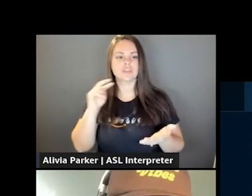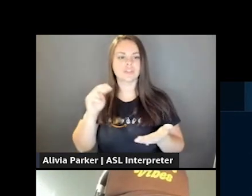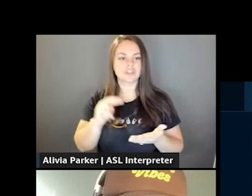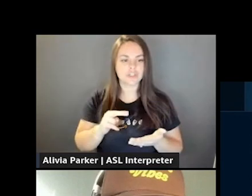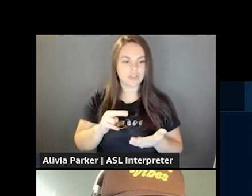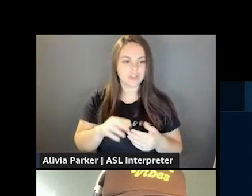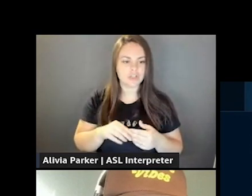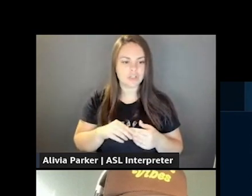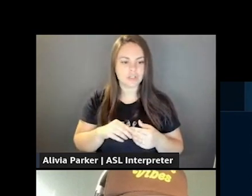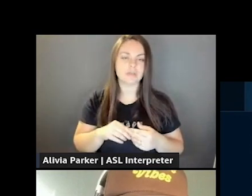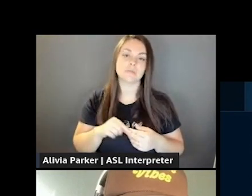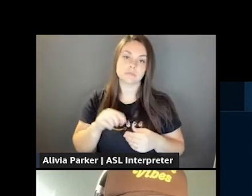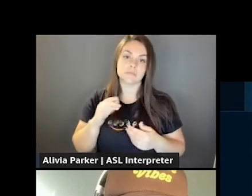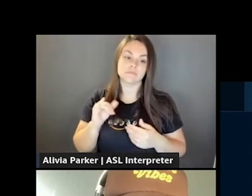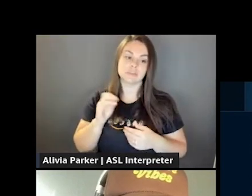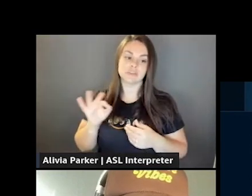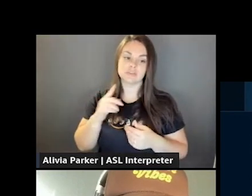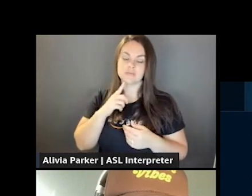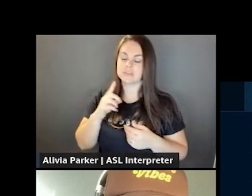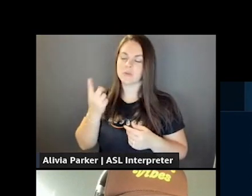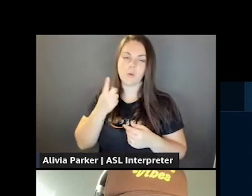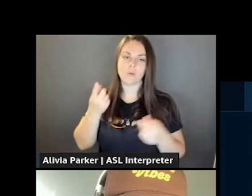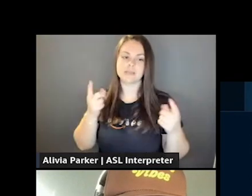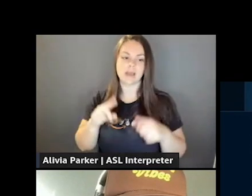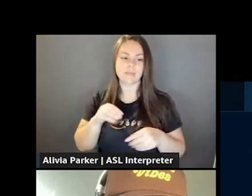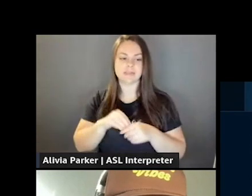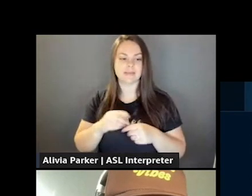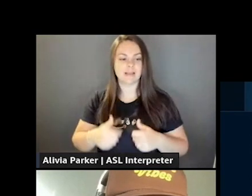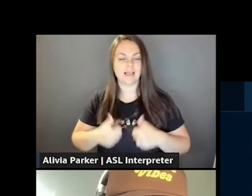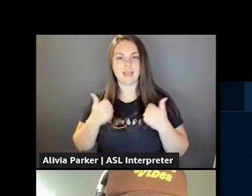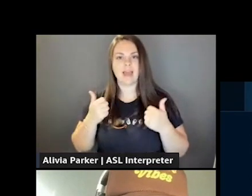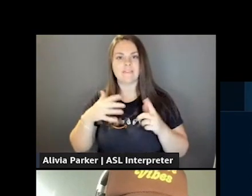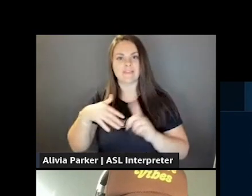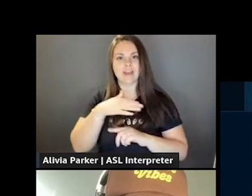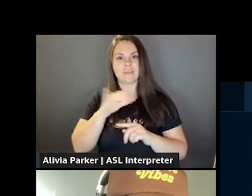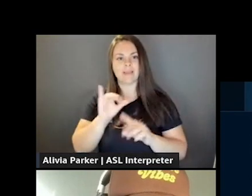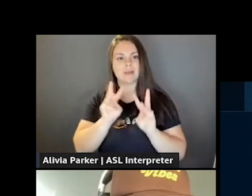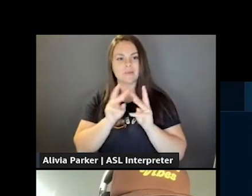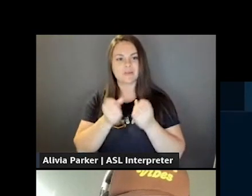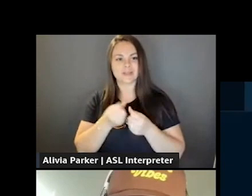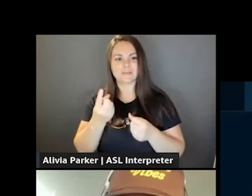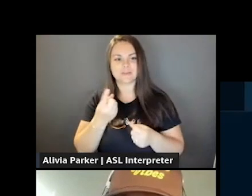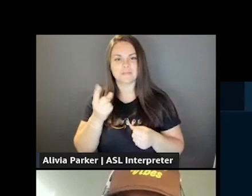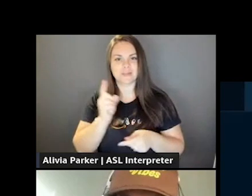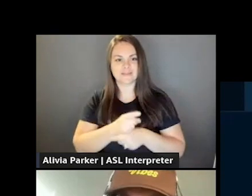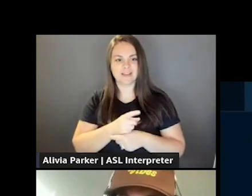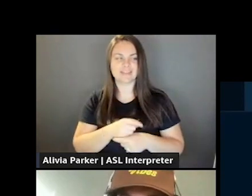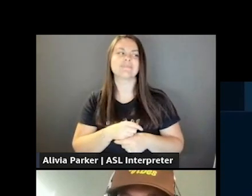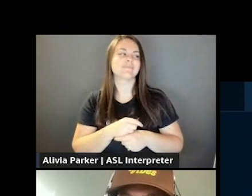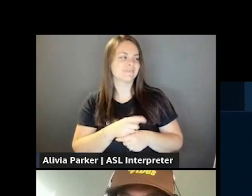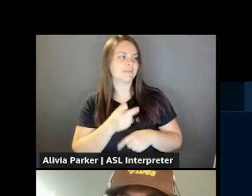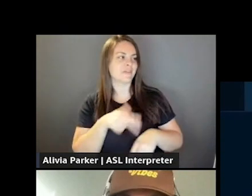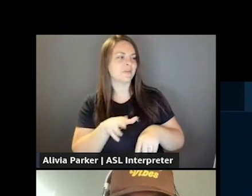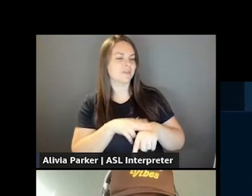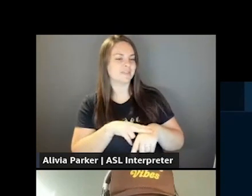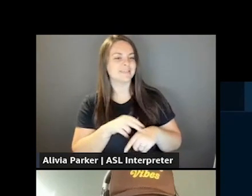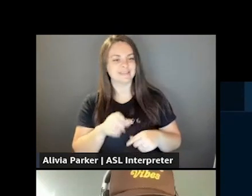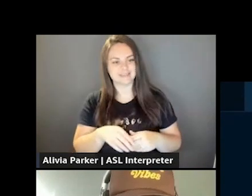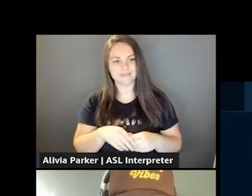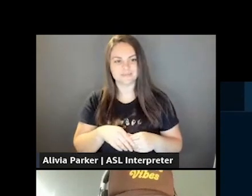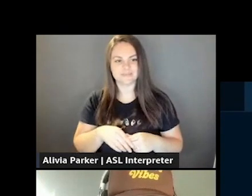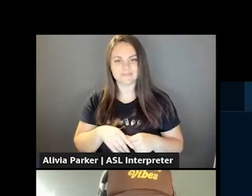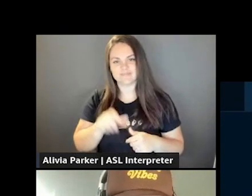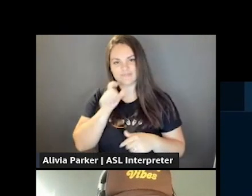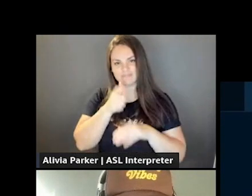almost always happens in a live environment, like a workshop or something. Yeah. Oh, yeah. Of course. Do I want to choose a different one? No. I wouldn't blame